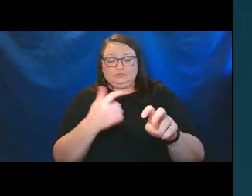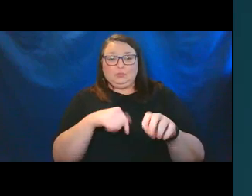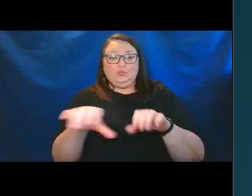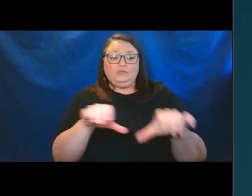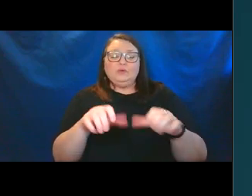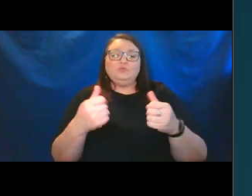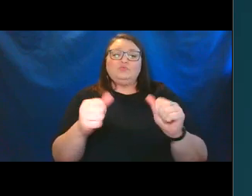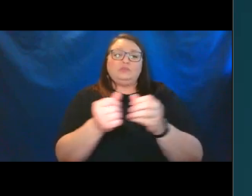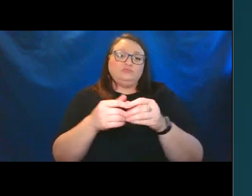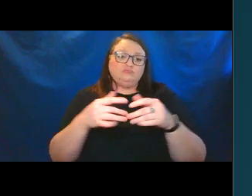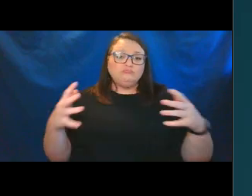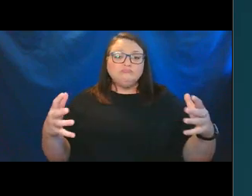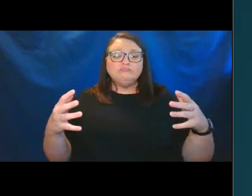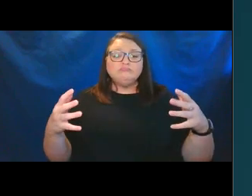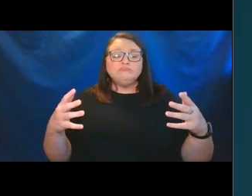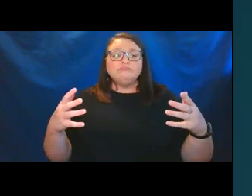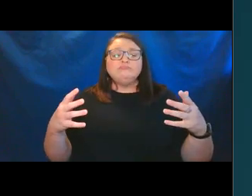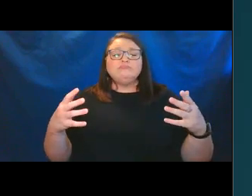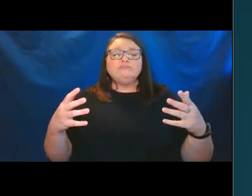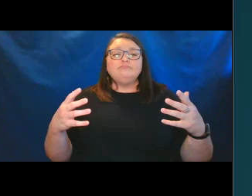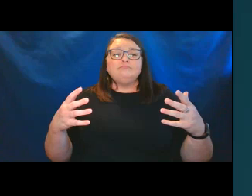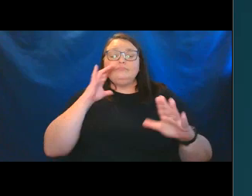the identified,